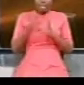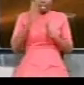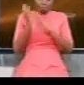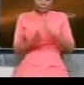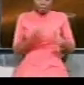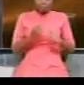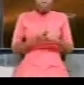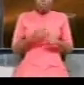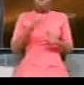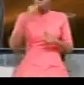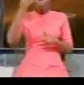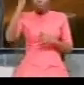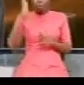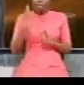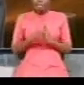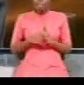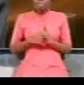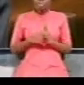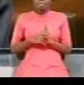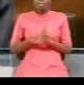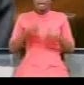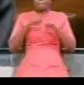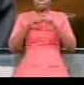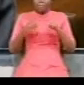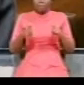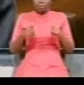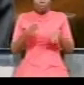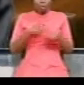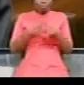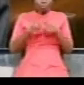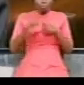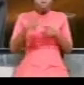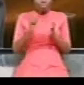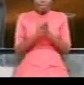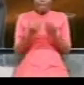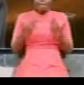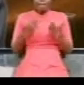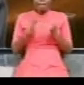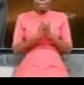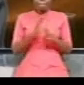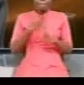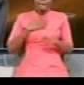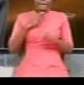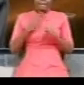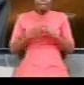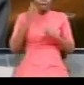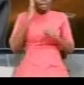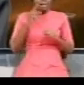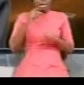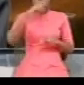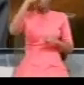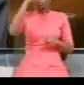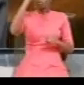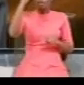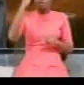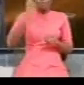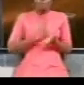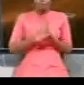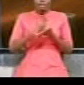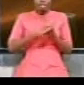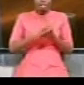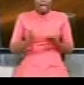from ungodliness. But unto you that fear my name, shall the Son of